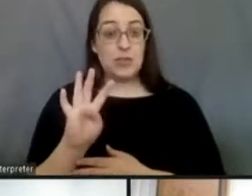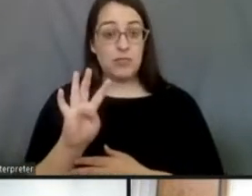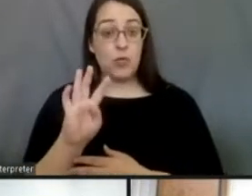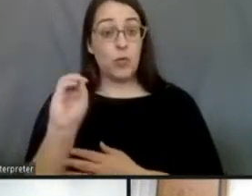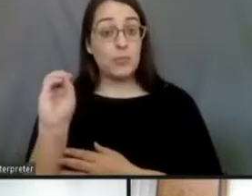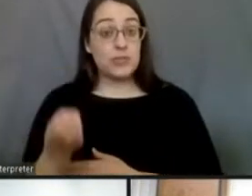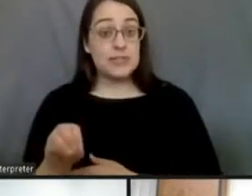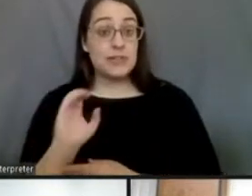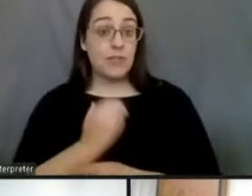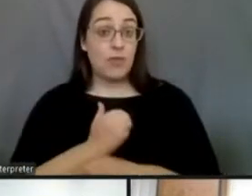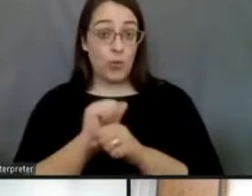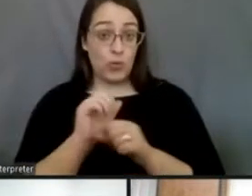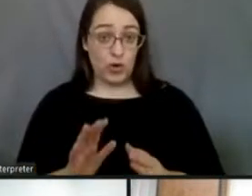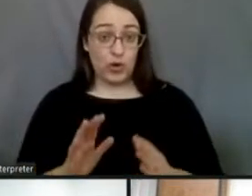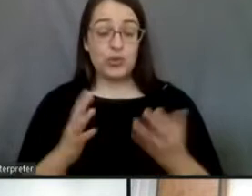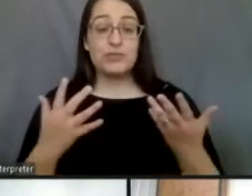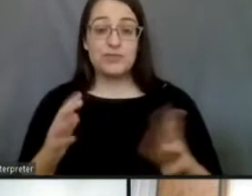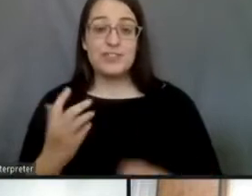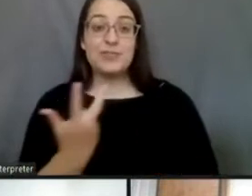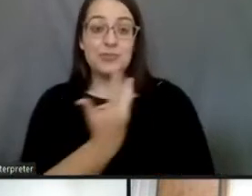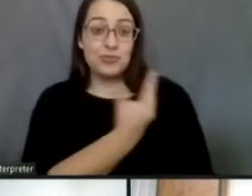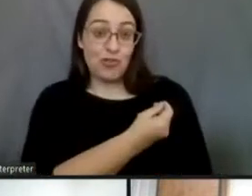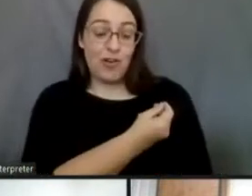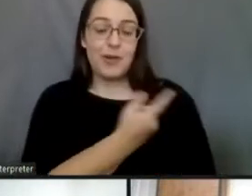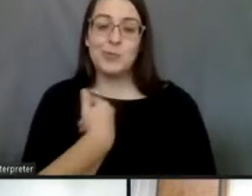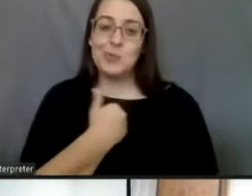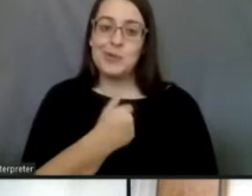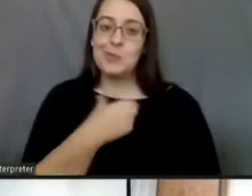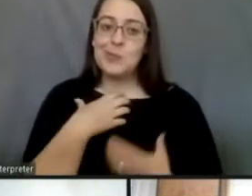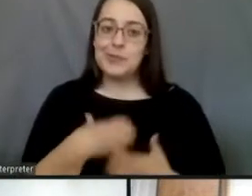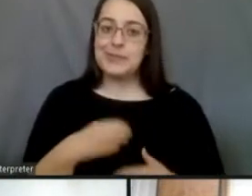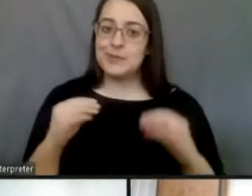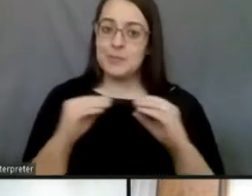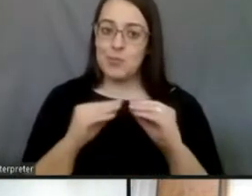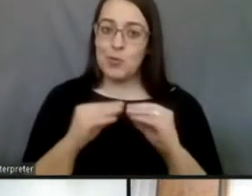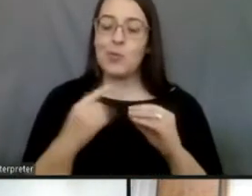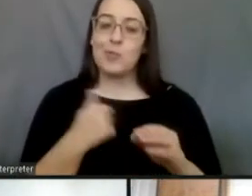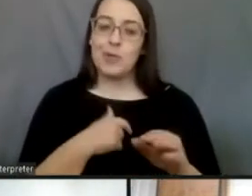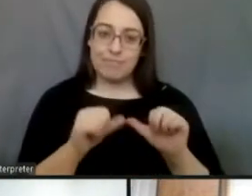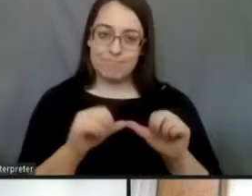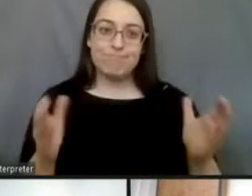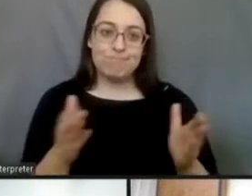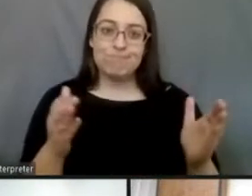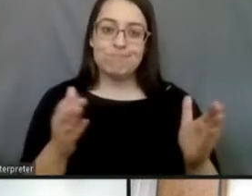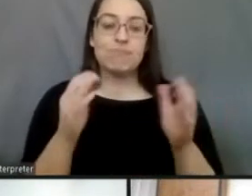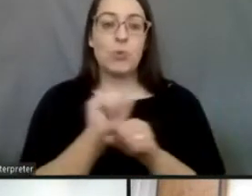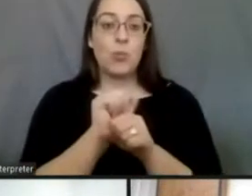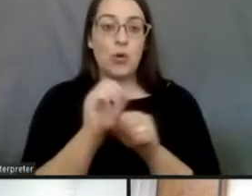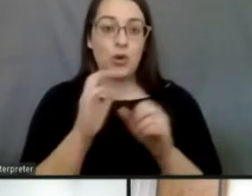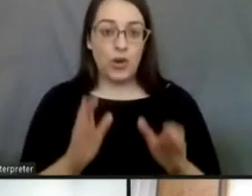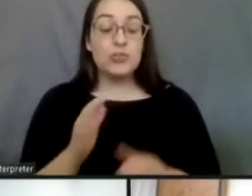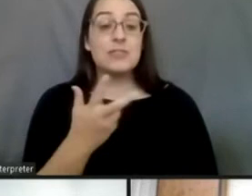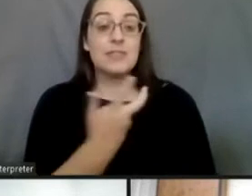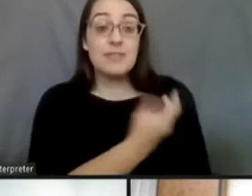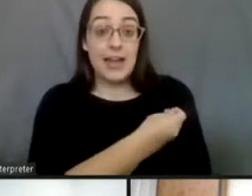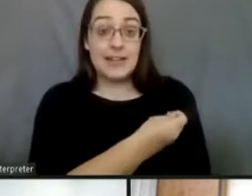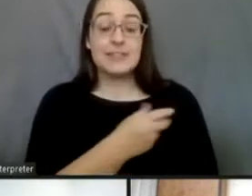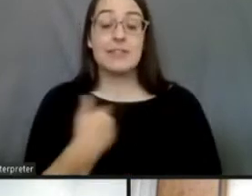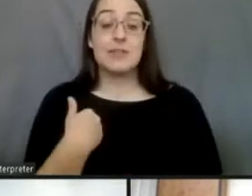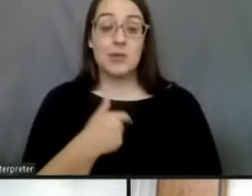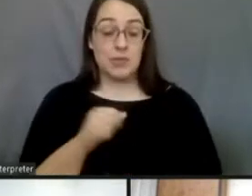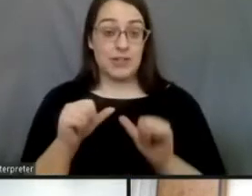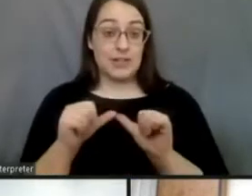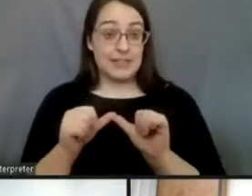vaccinated. We wish that number was higher. We're continuing to encourage our employees to get vaccinated. We're continuing to